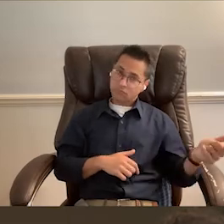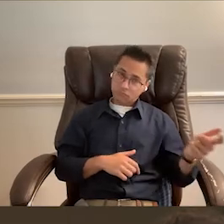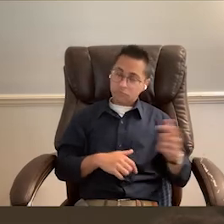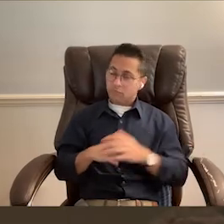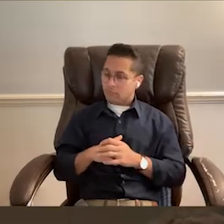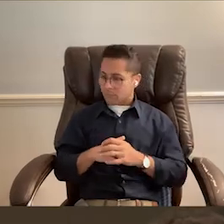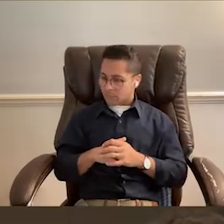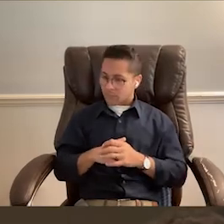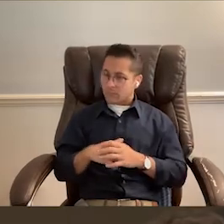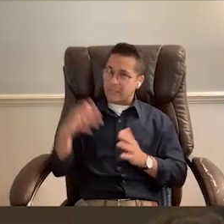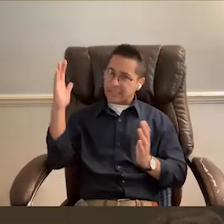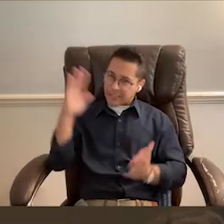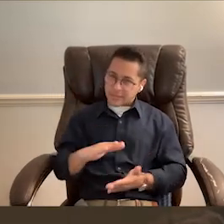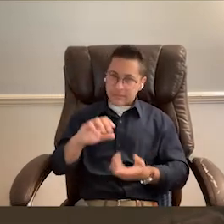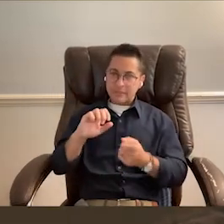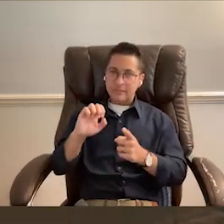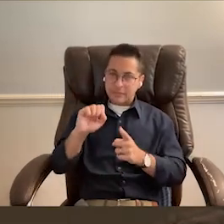remember.